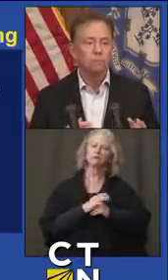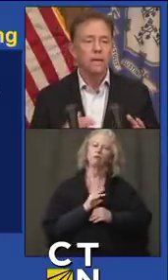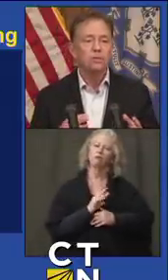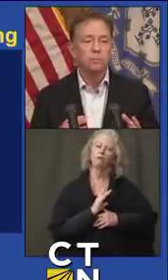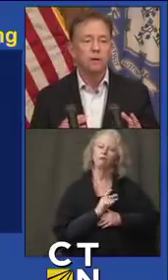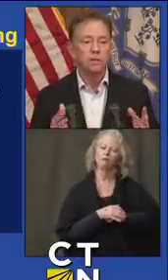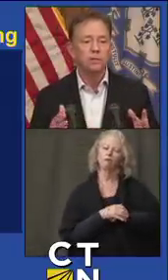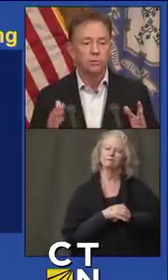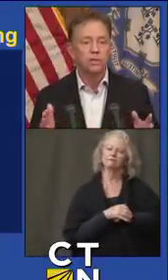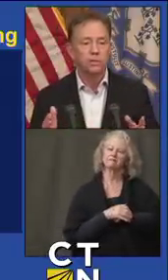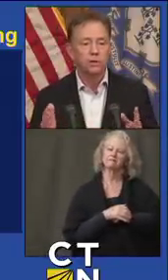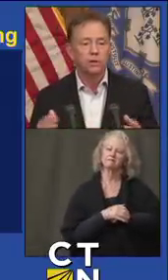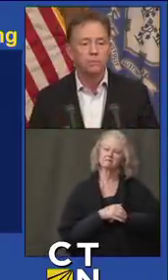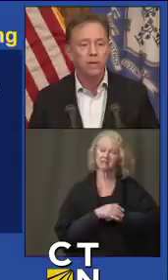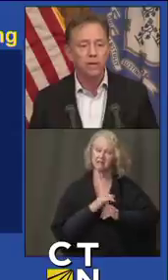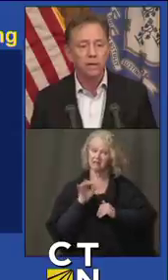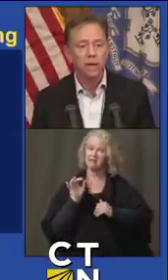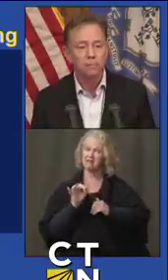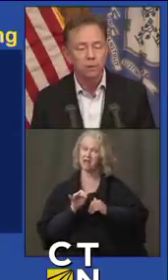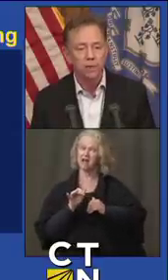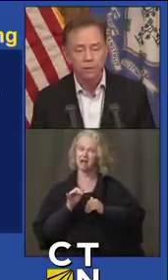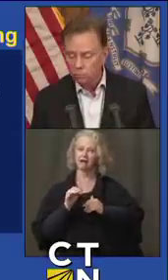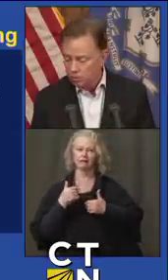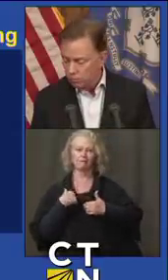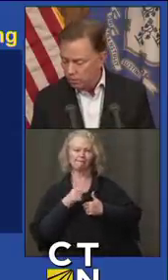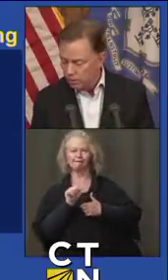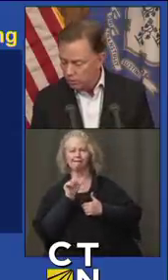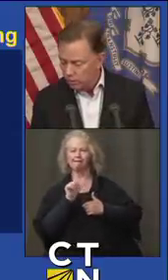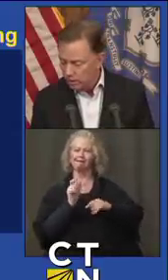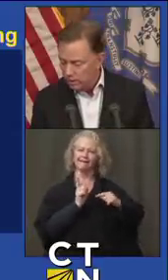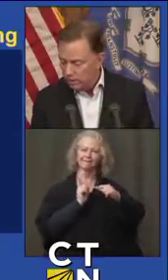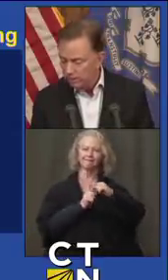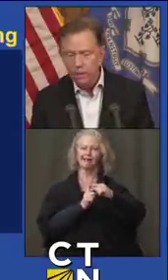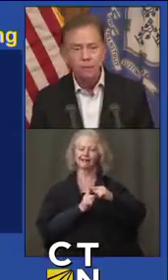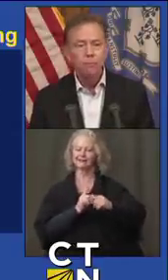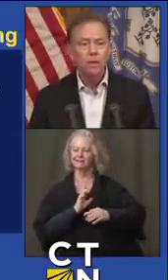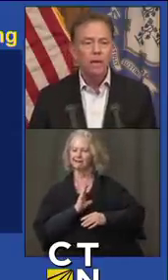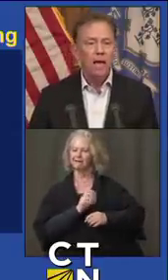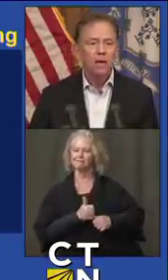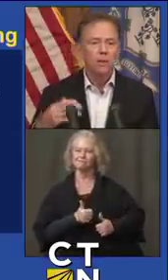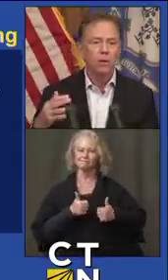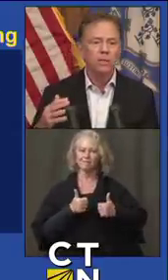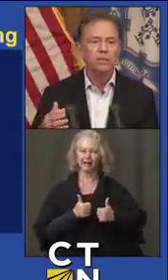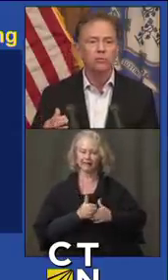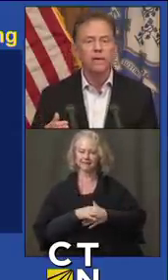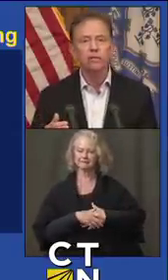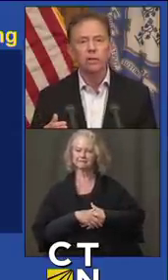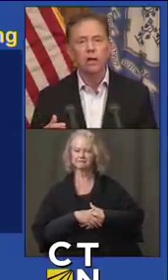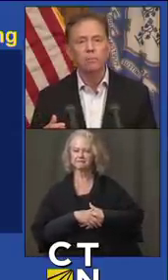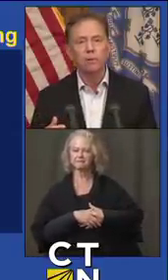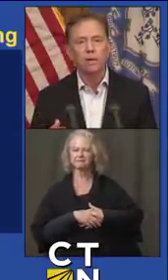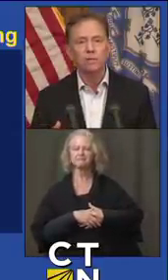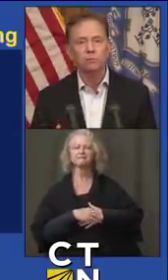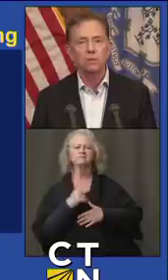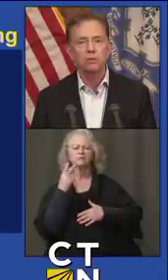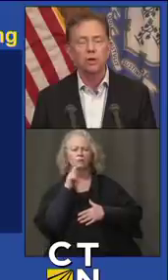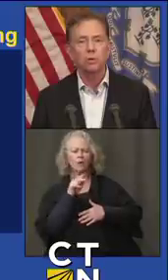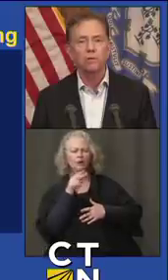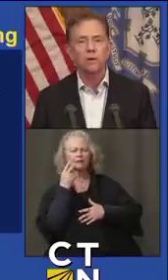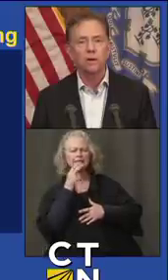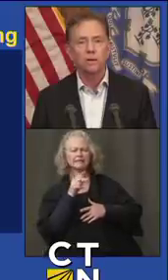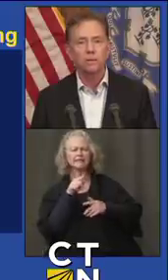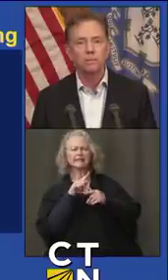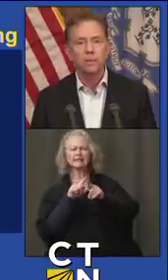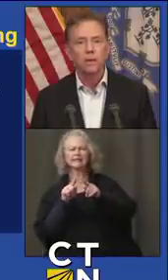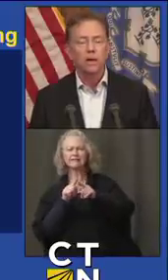far, based upon this criteria, we get an A+. We're in the green there. How do we look at these regional outbreaks? Well, as you know,